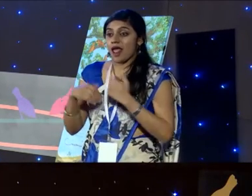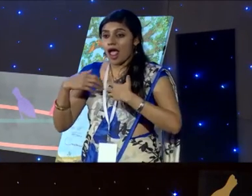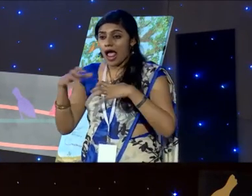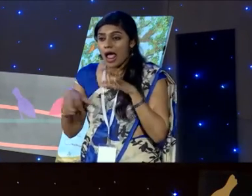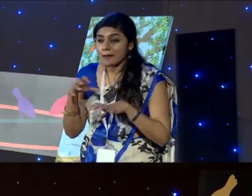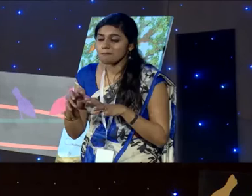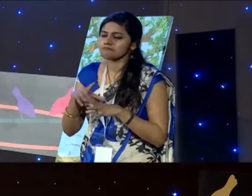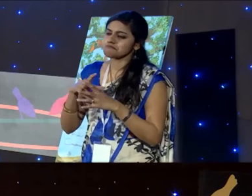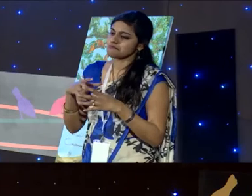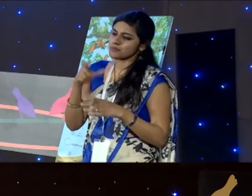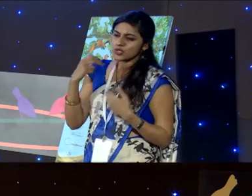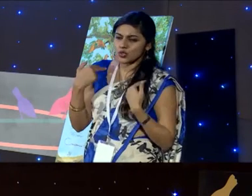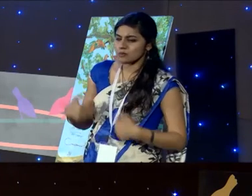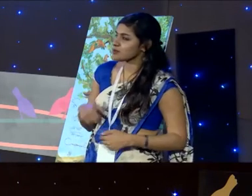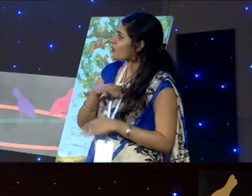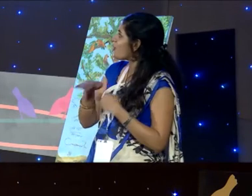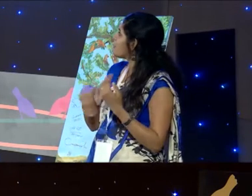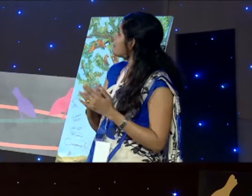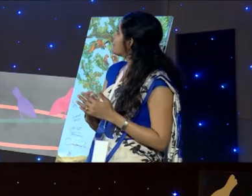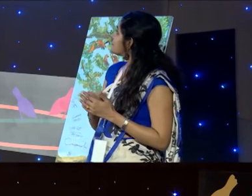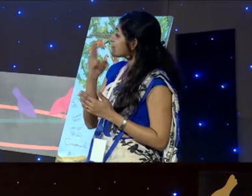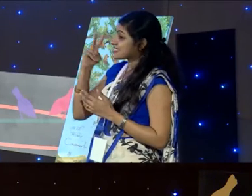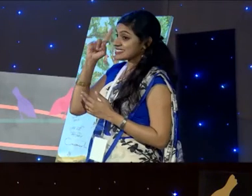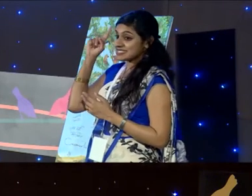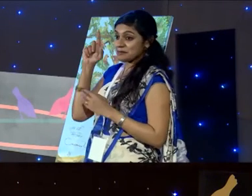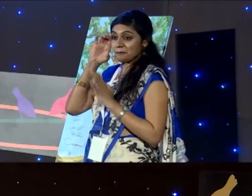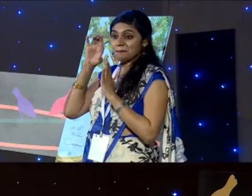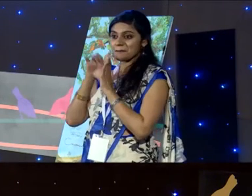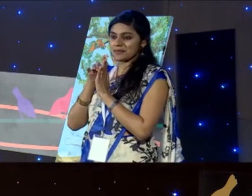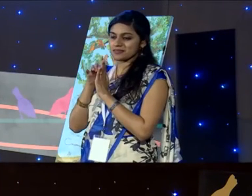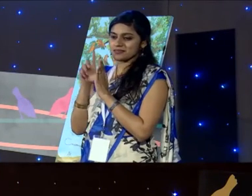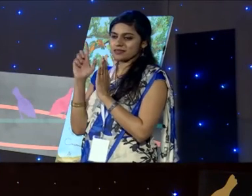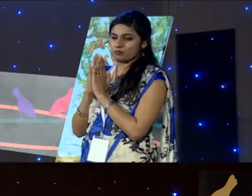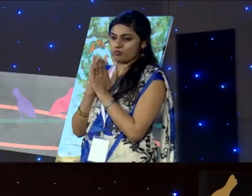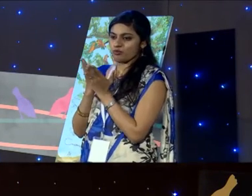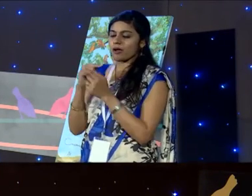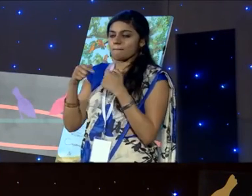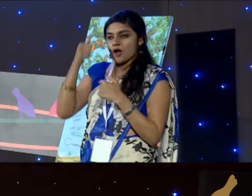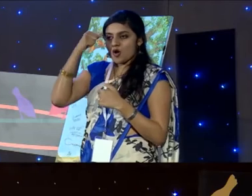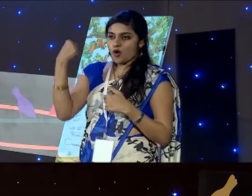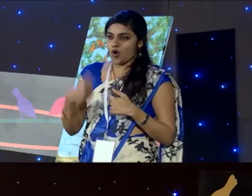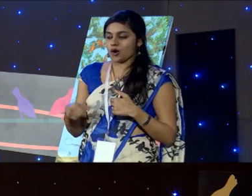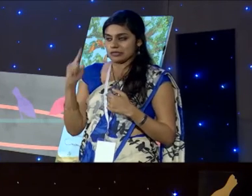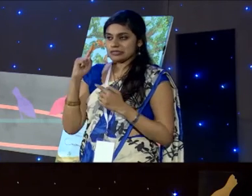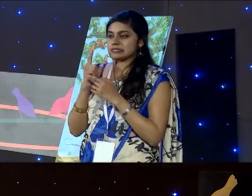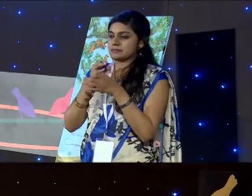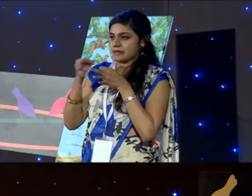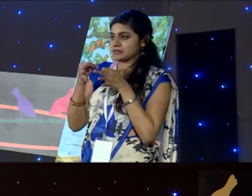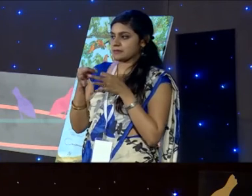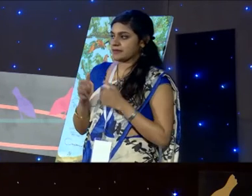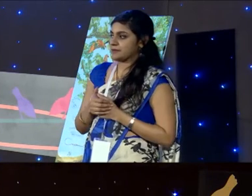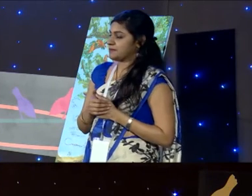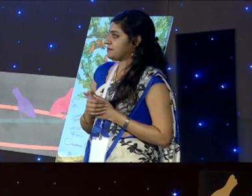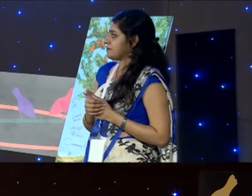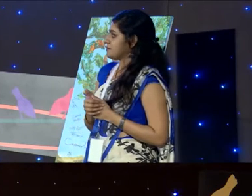book, Neurotribes, which is a recent publication about autism, the author,